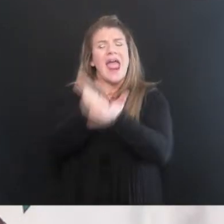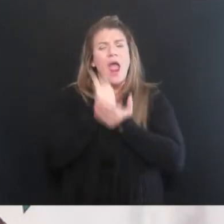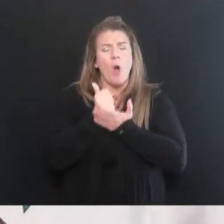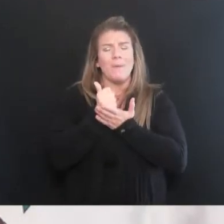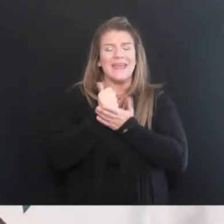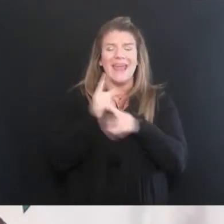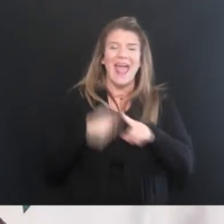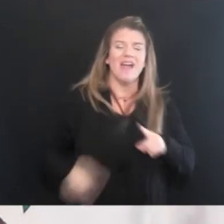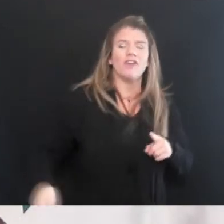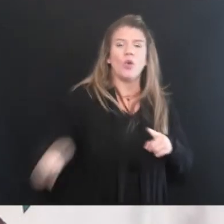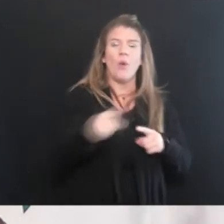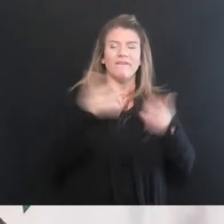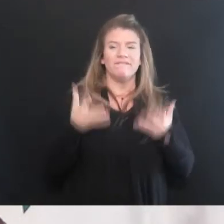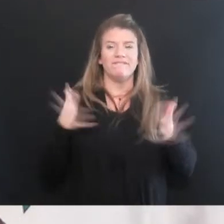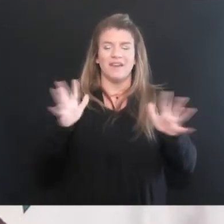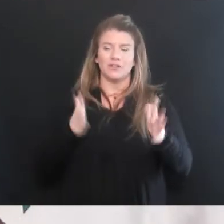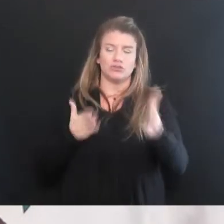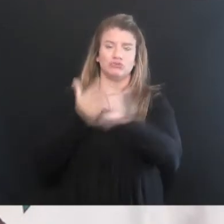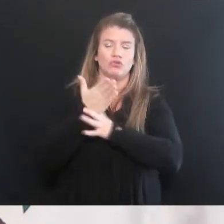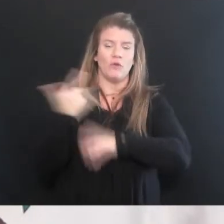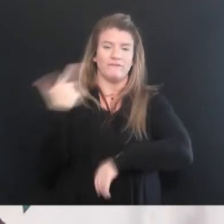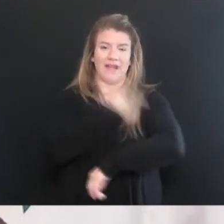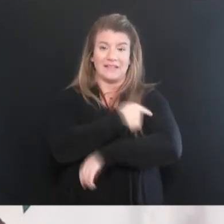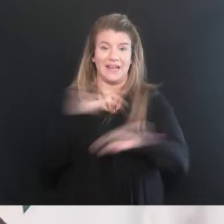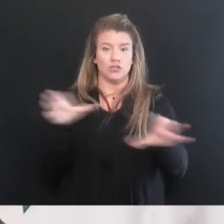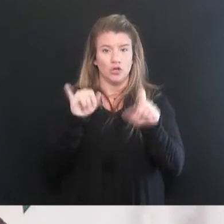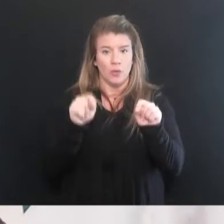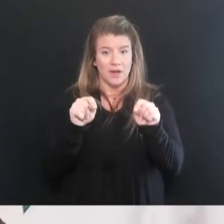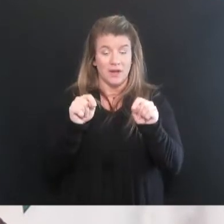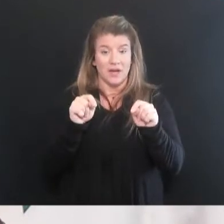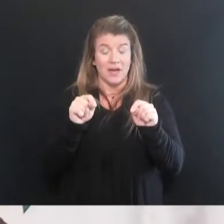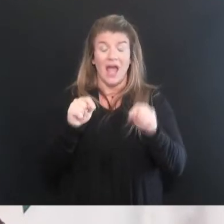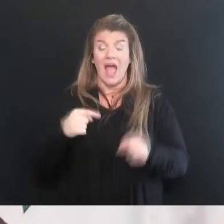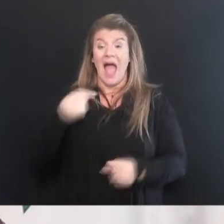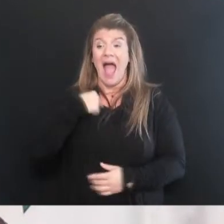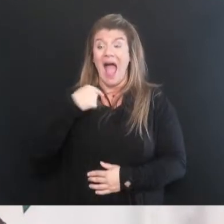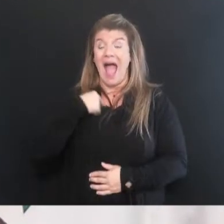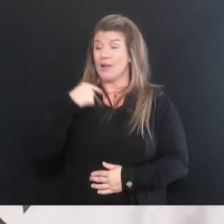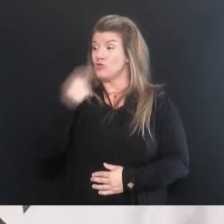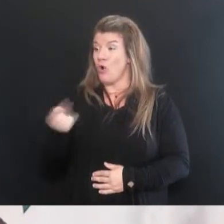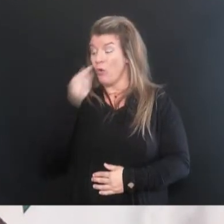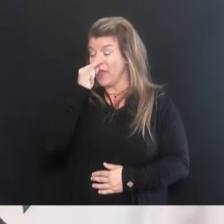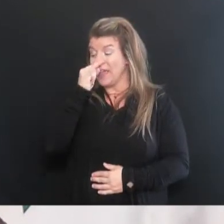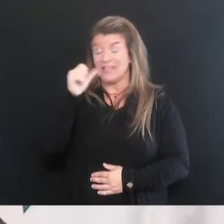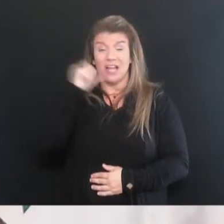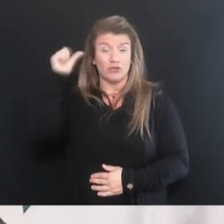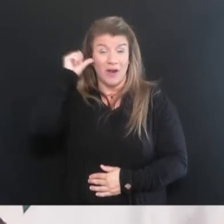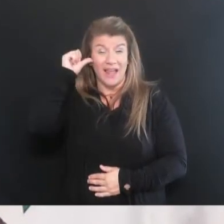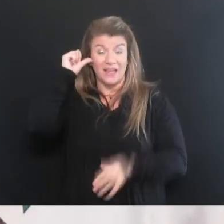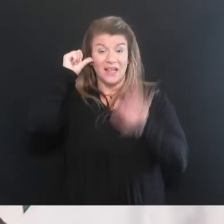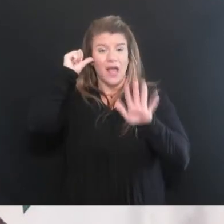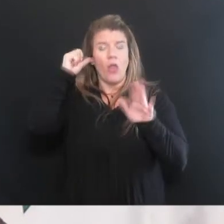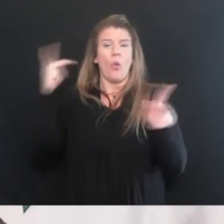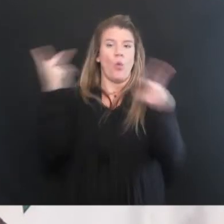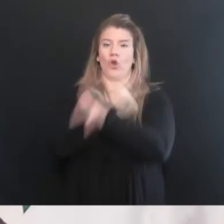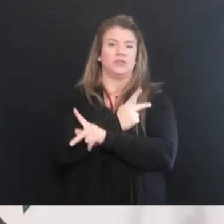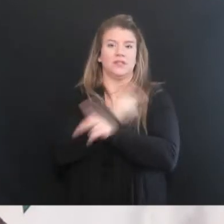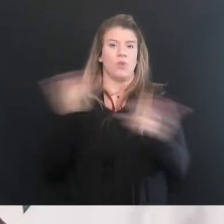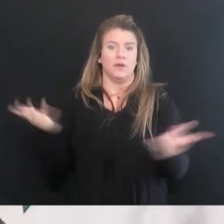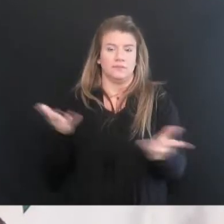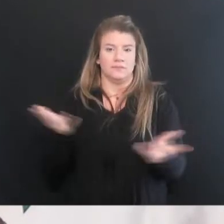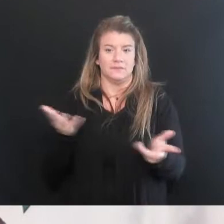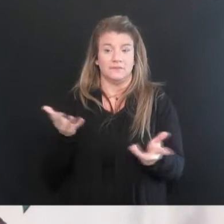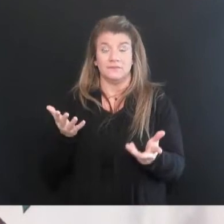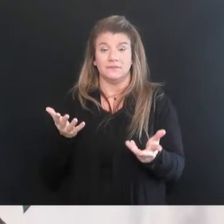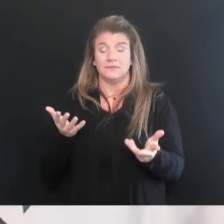everybody across the finish line and get these kids vaccinated. I said and told these kids yesterday, the worst of it all is this. You